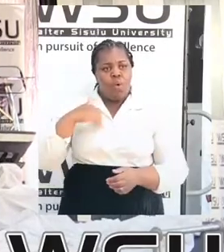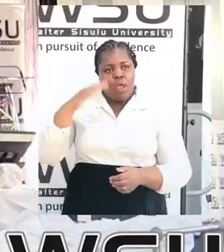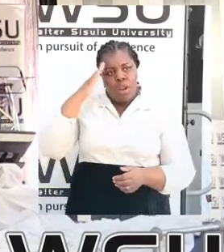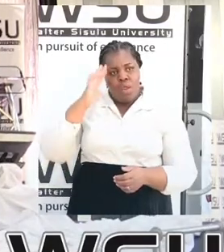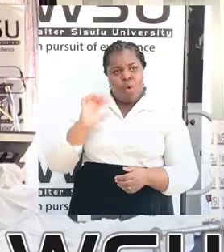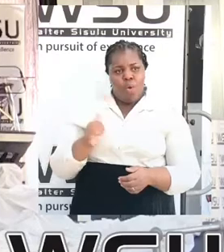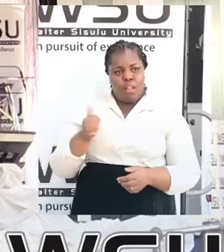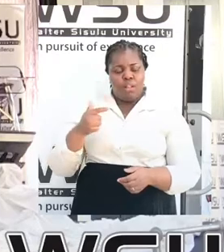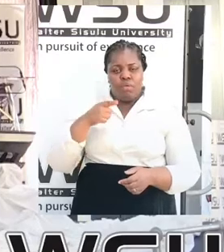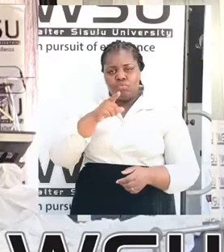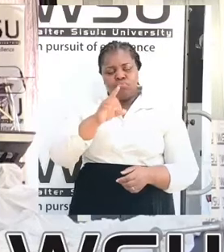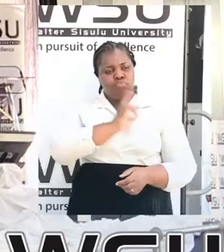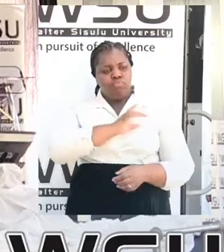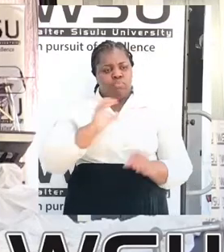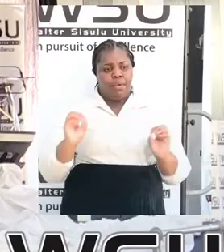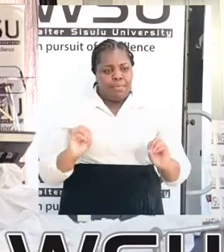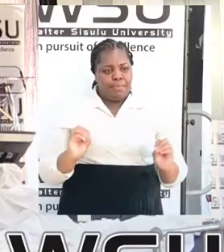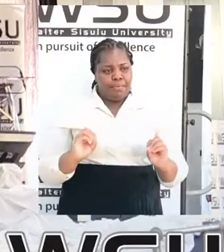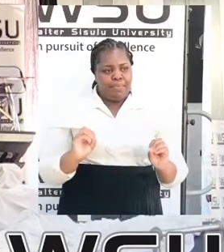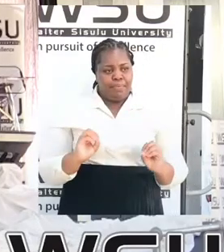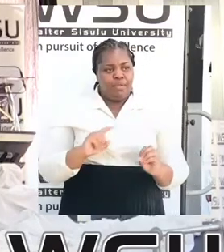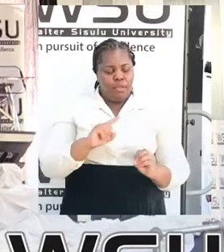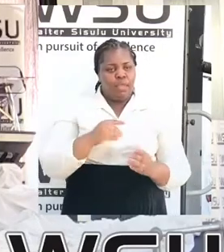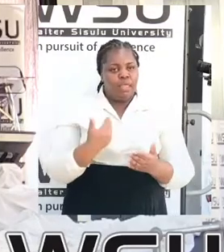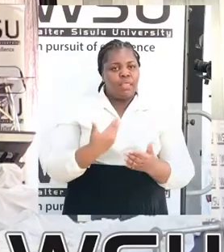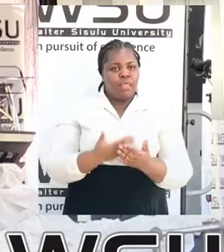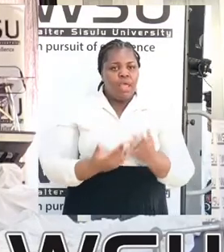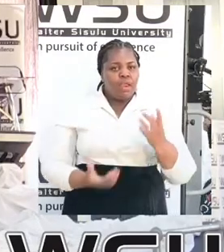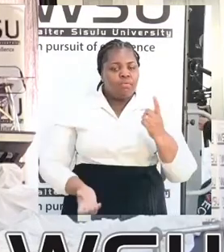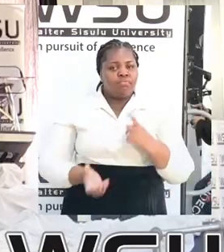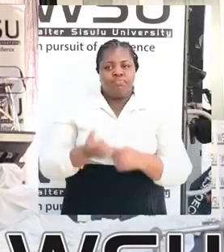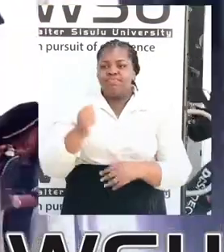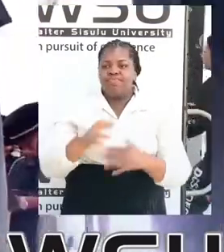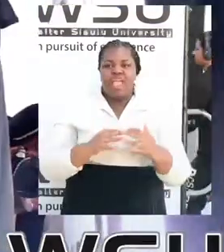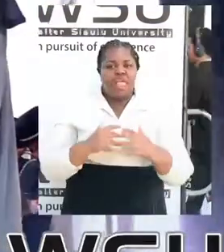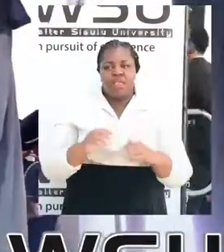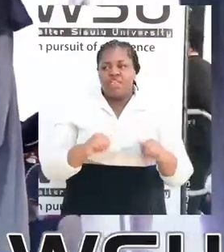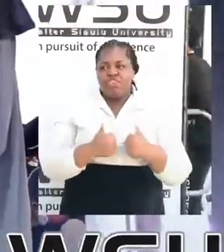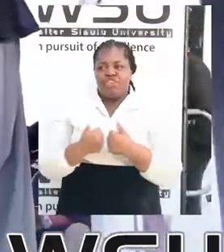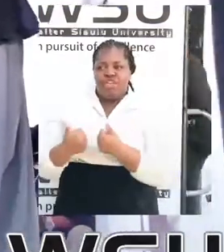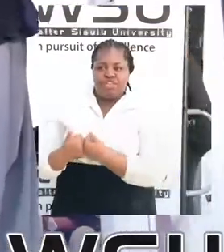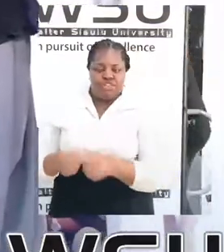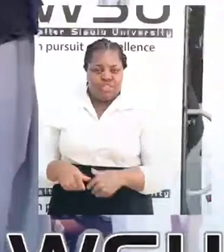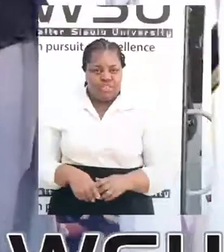you are fearless and can overcome any challenges.